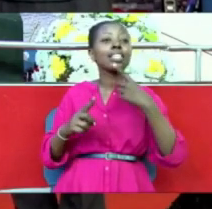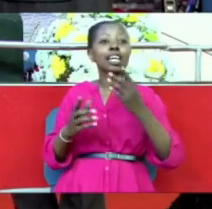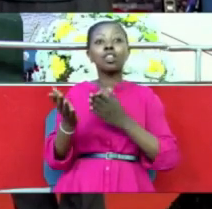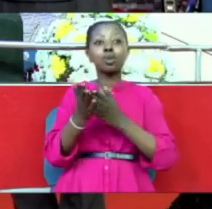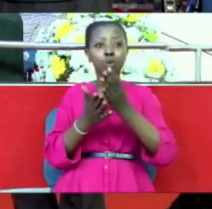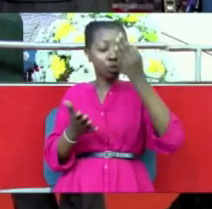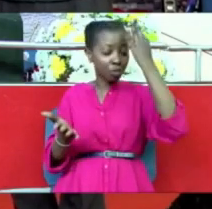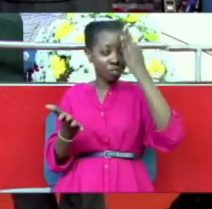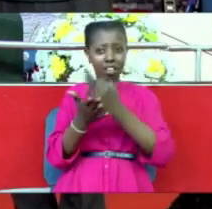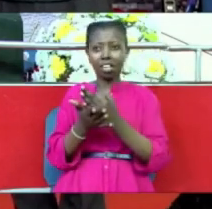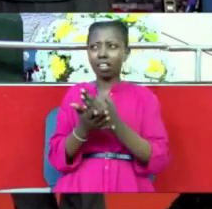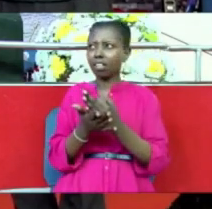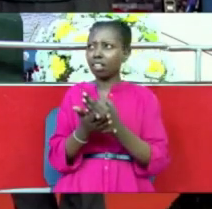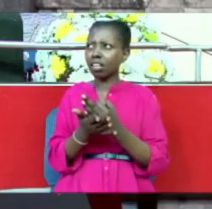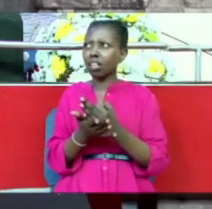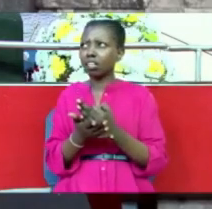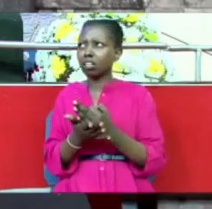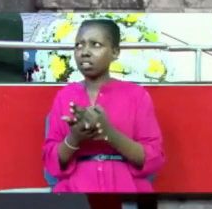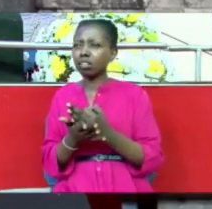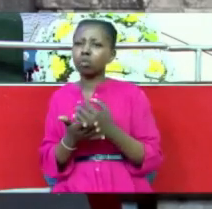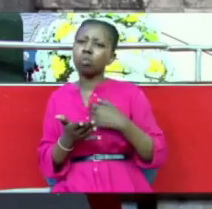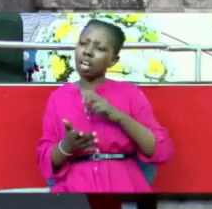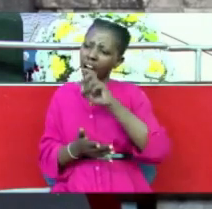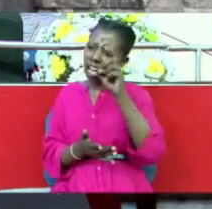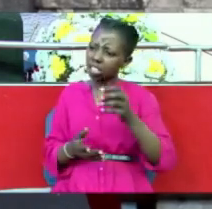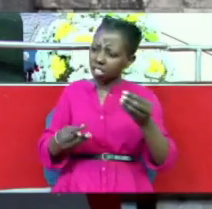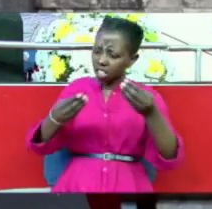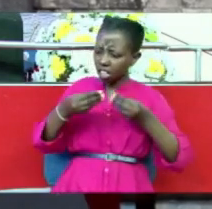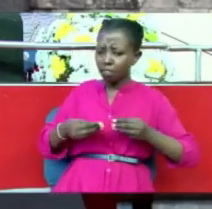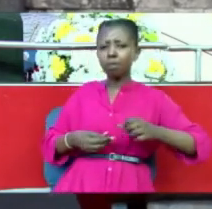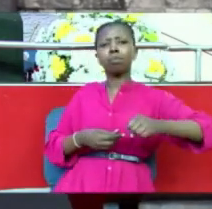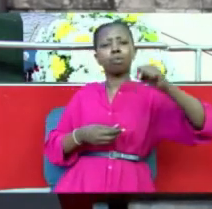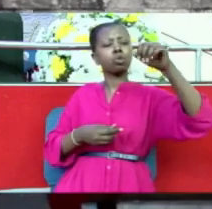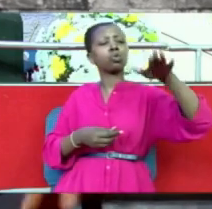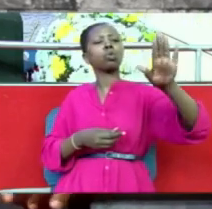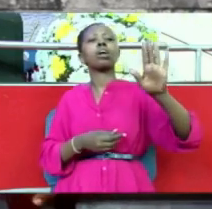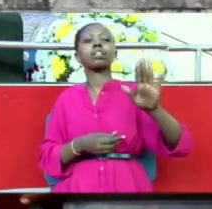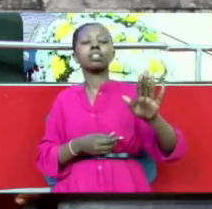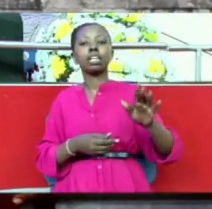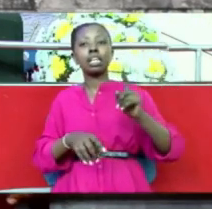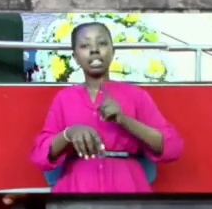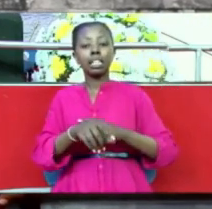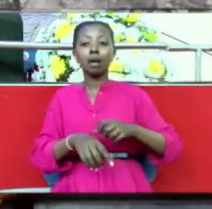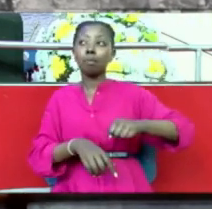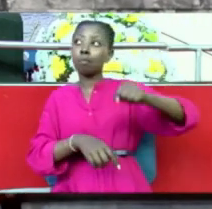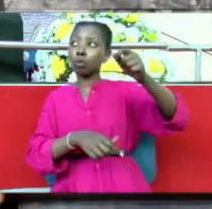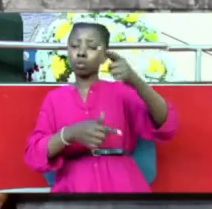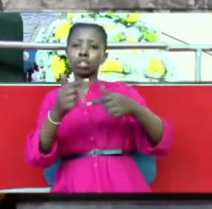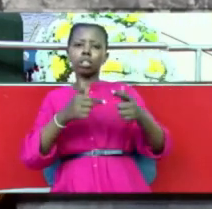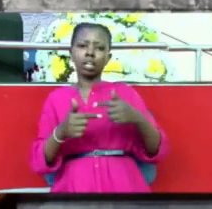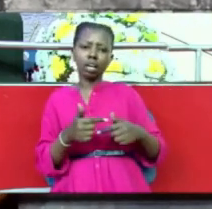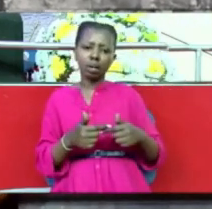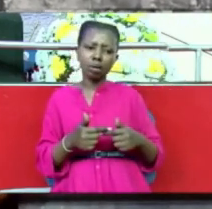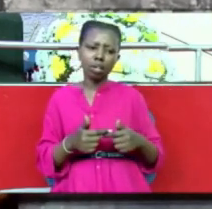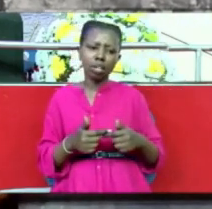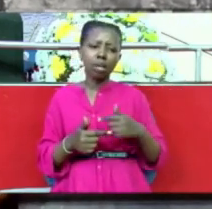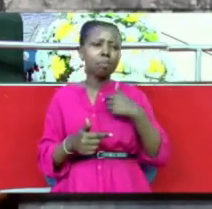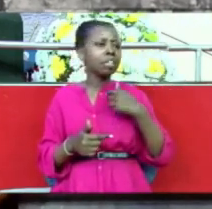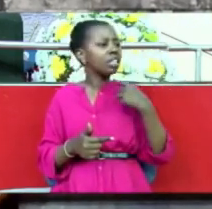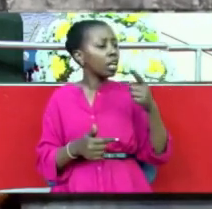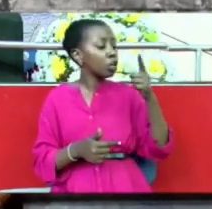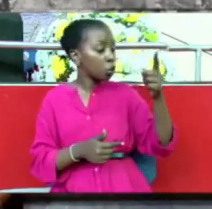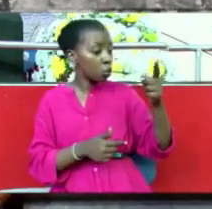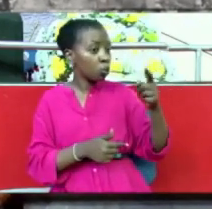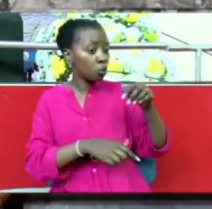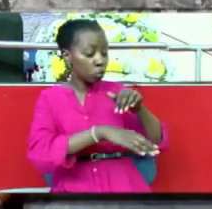okay. Can you give me a supervisor? When the supervisor came, I said, you have been sent here for a time like